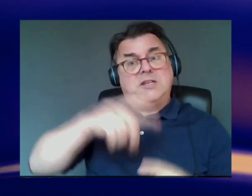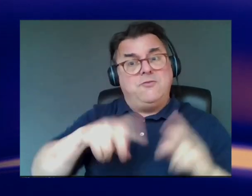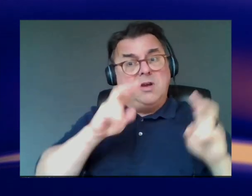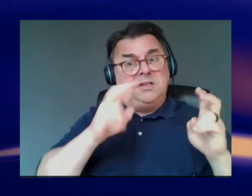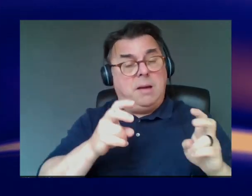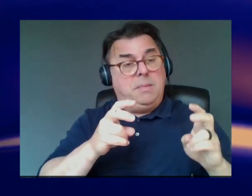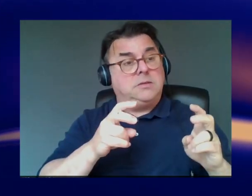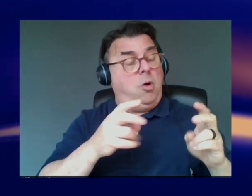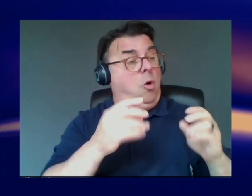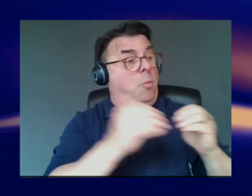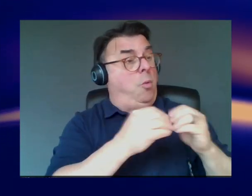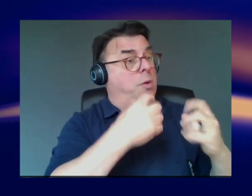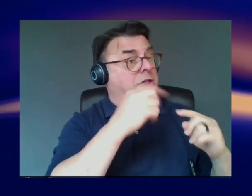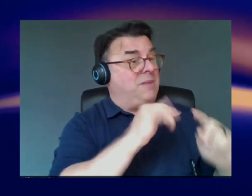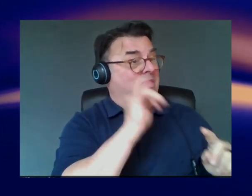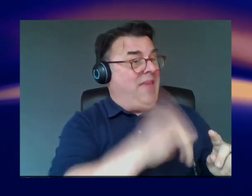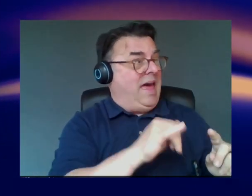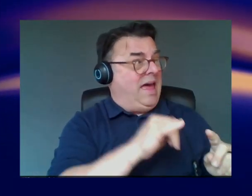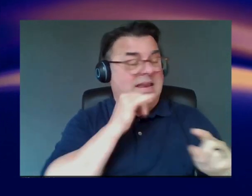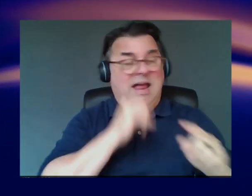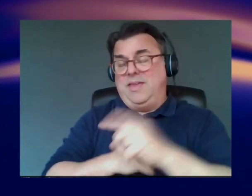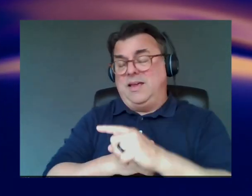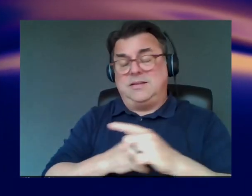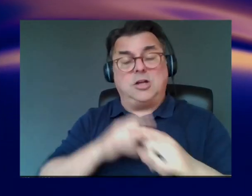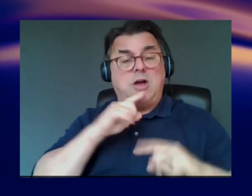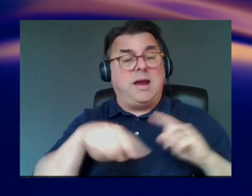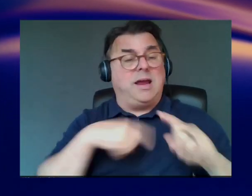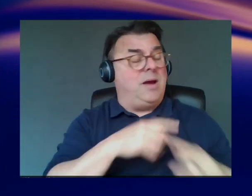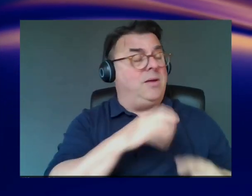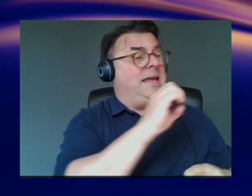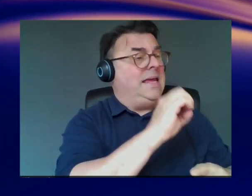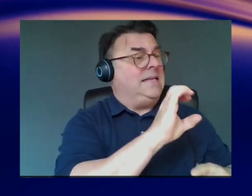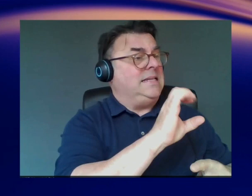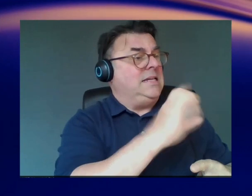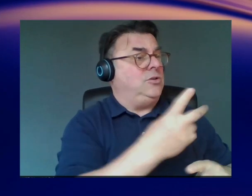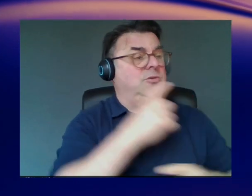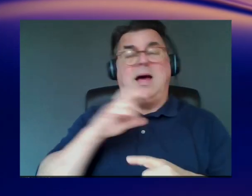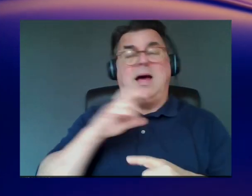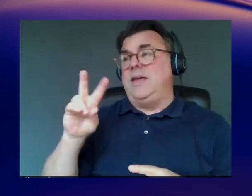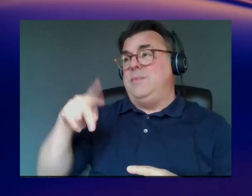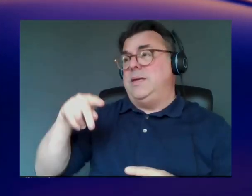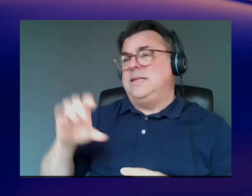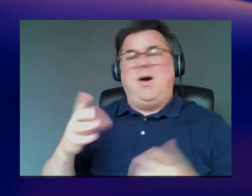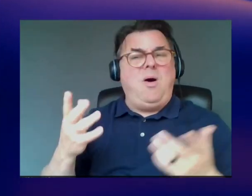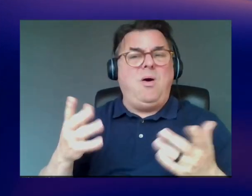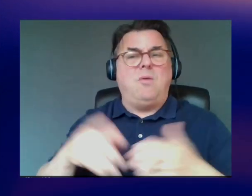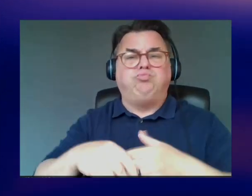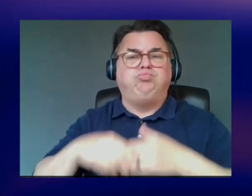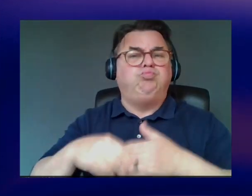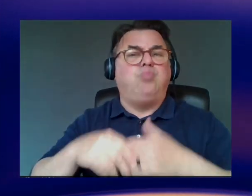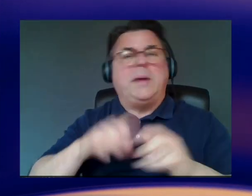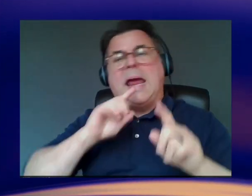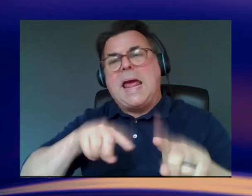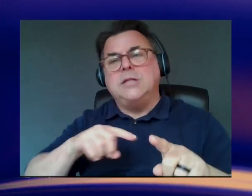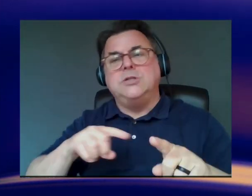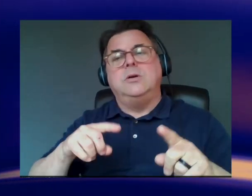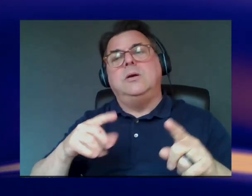really let the audience kind of guide if they have areas that they'd rather you deep dive instead of what you had planned.